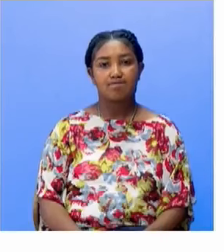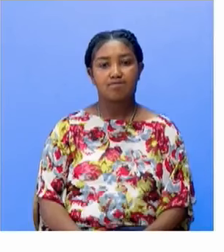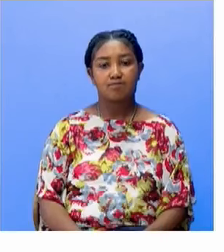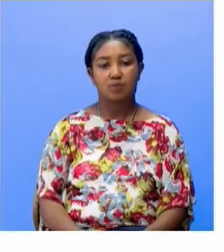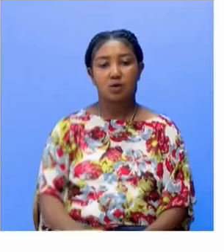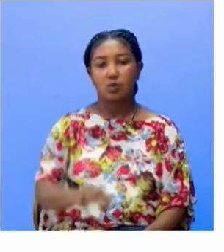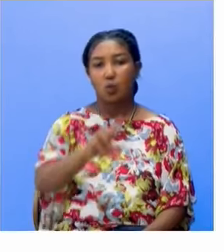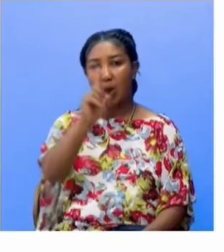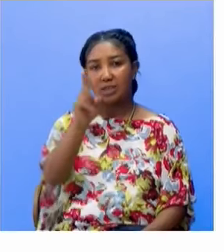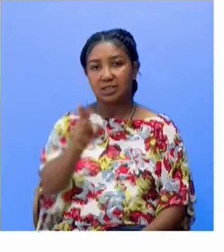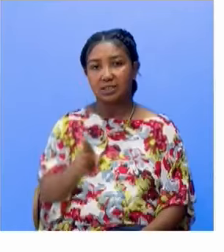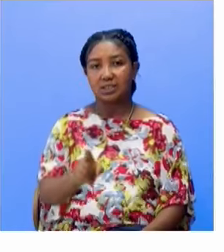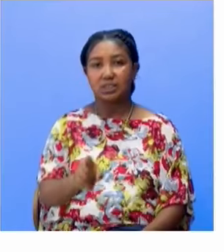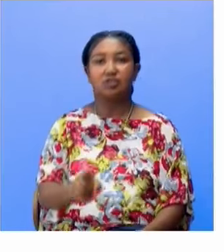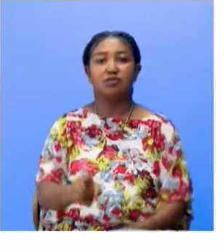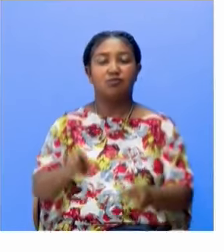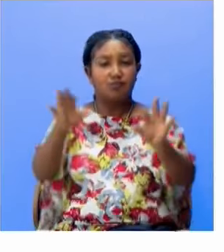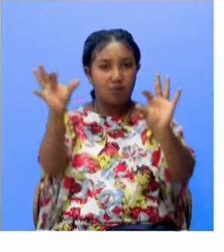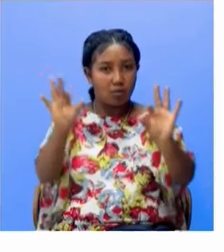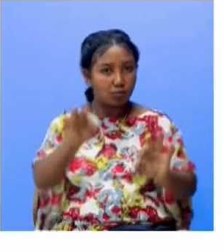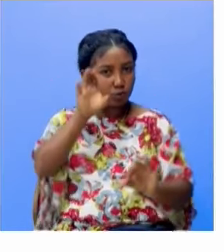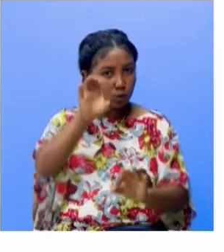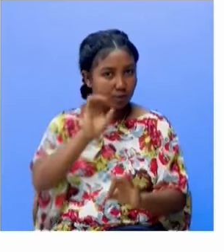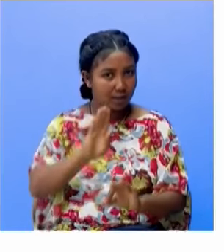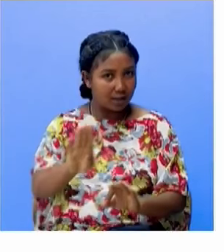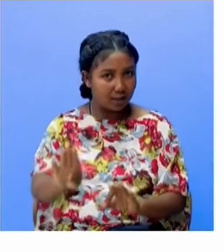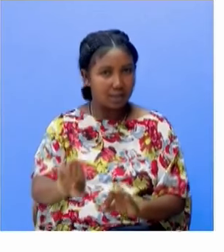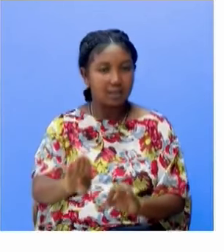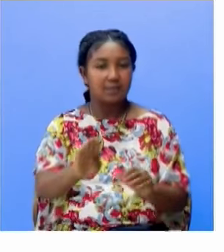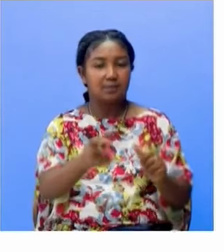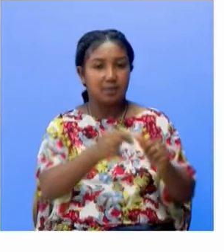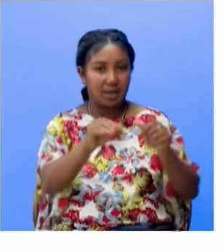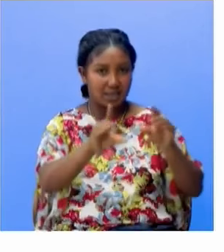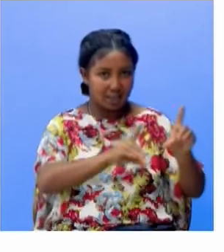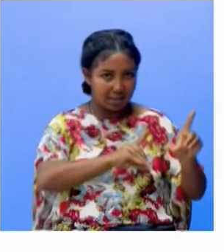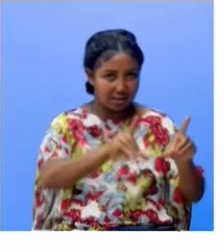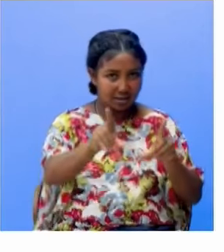Question sentence should be what? Did